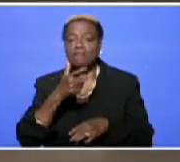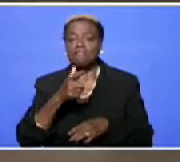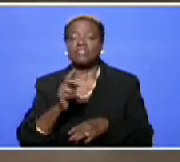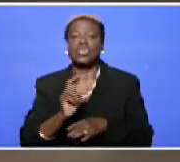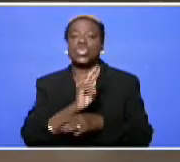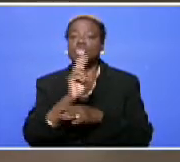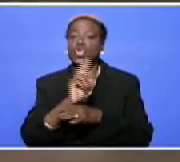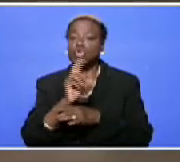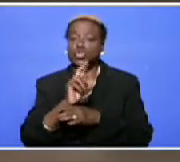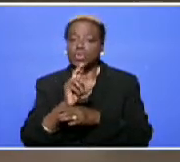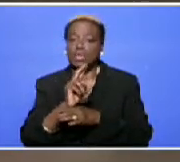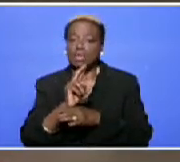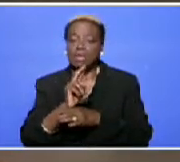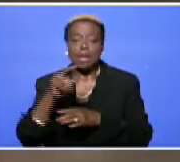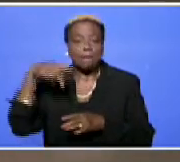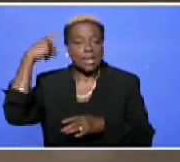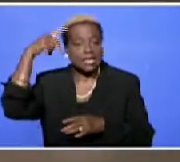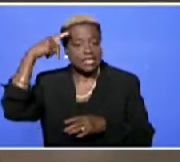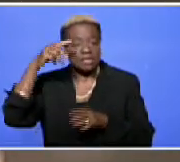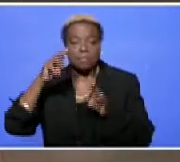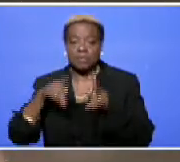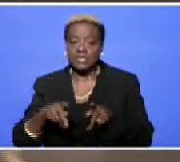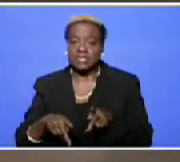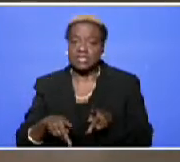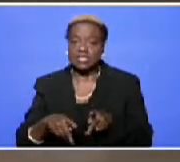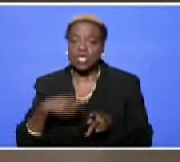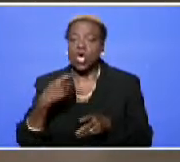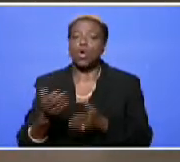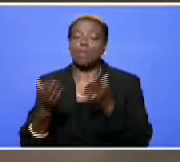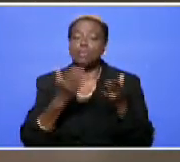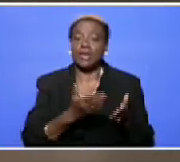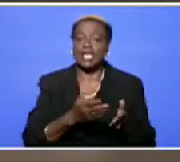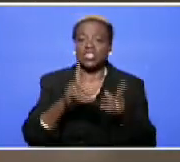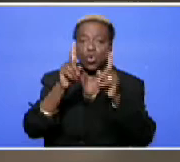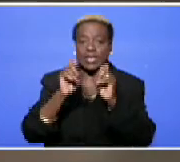cronies who might otherwise bring into question the